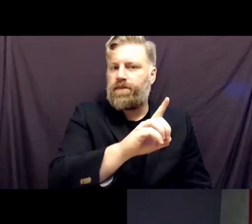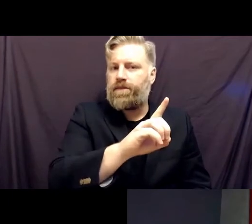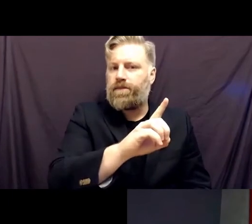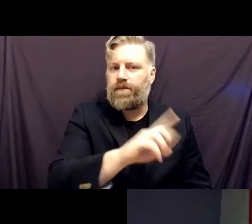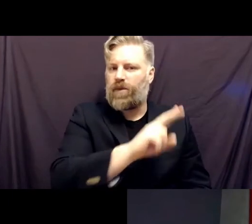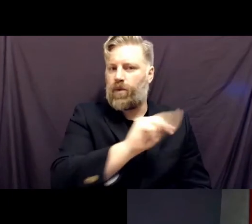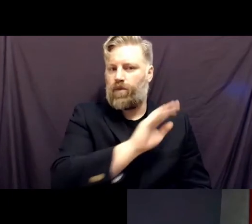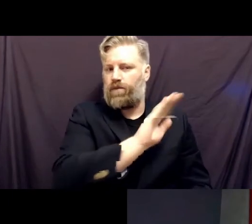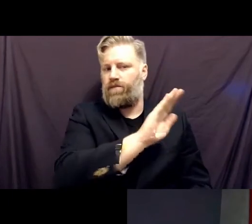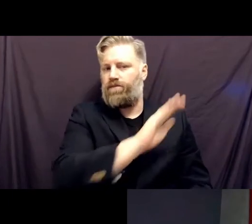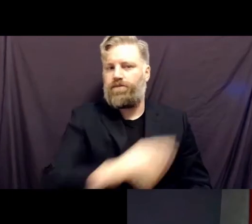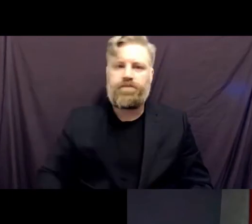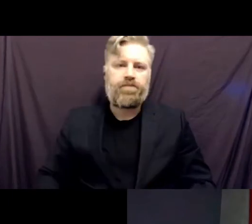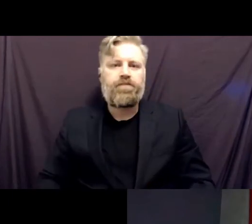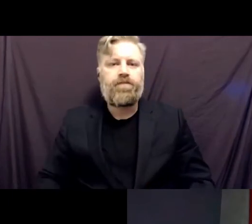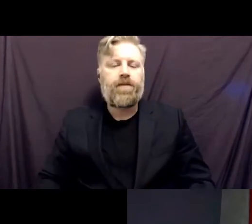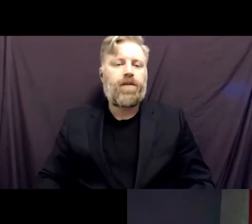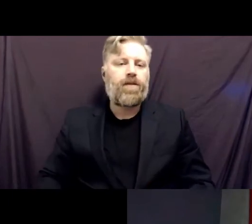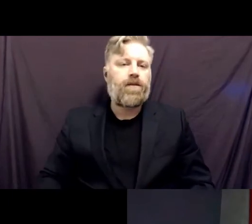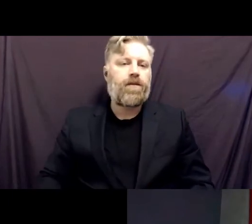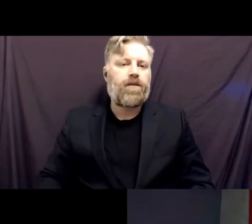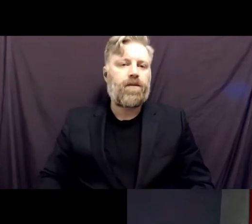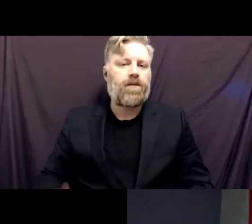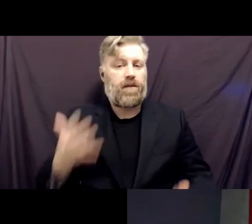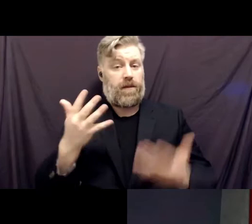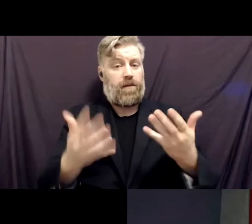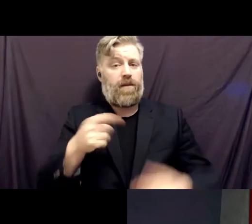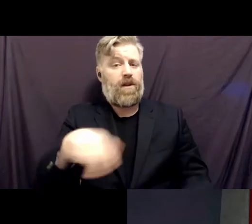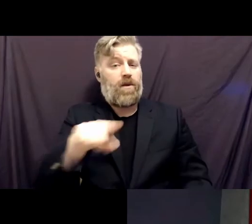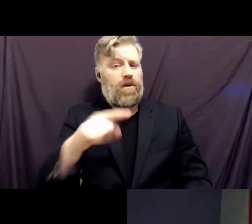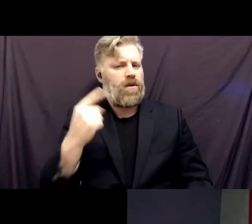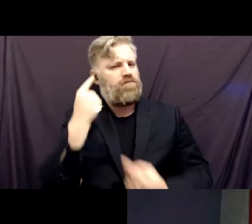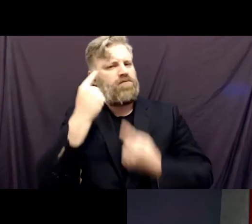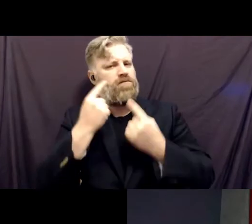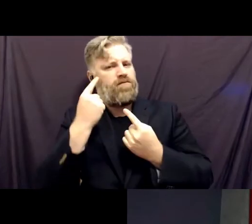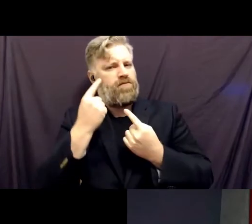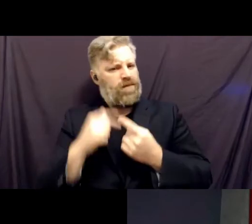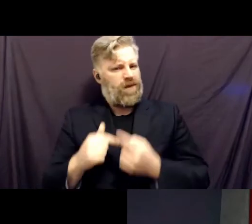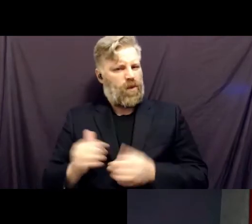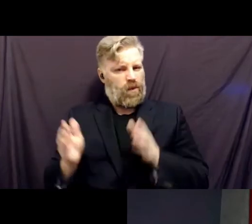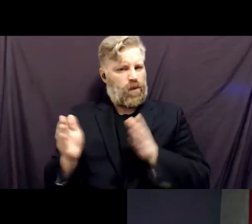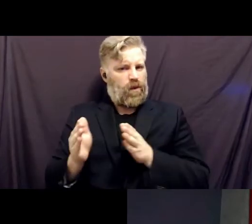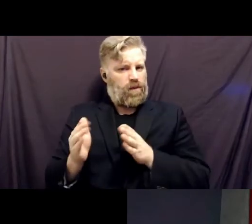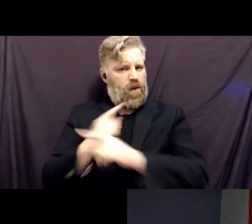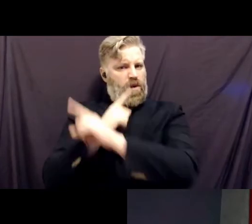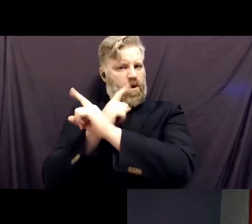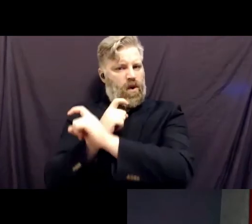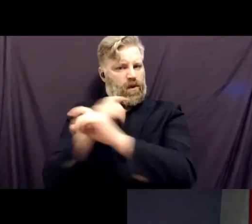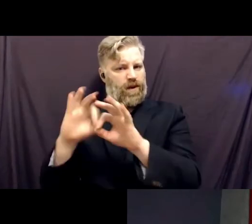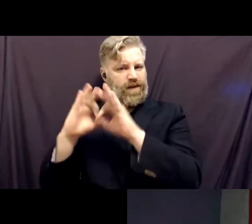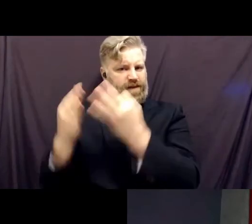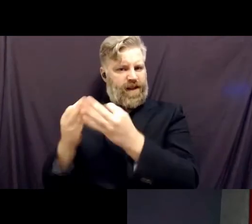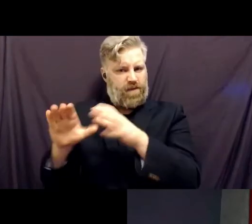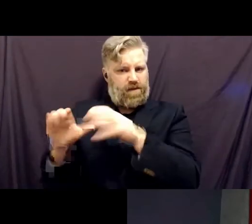Disabilities. You might be wondering how a small Austrian family foundation